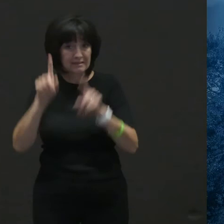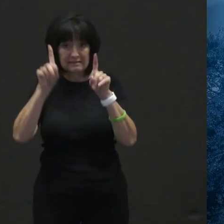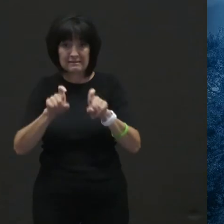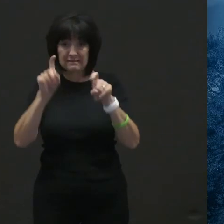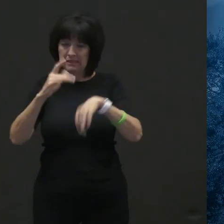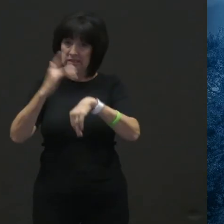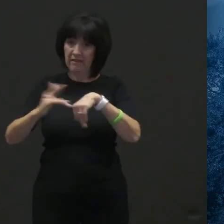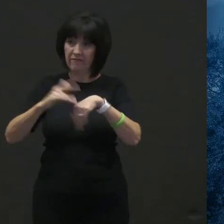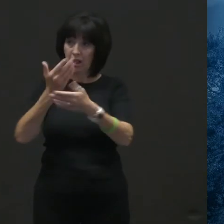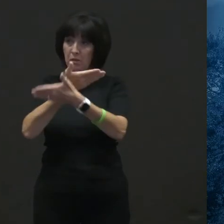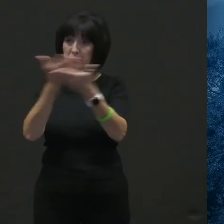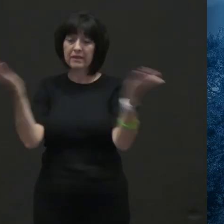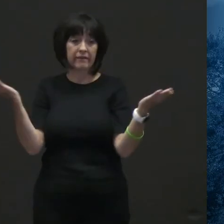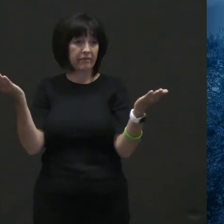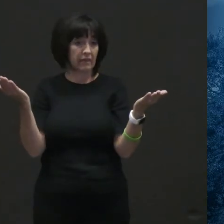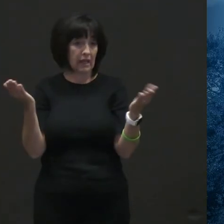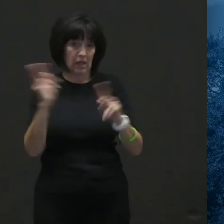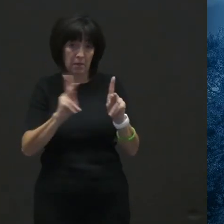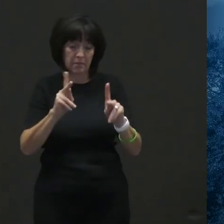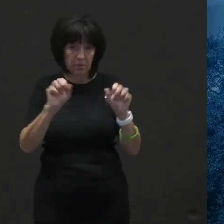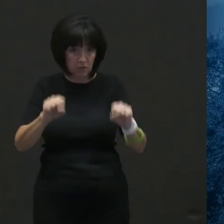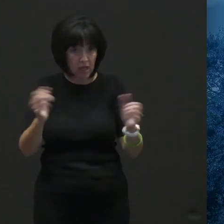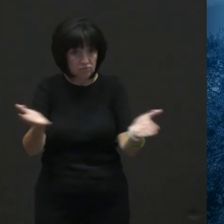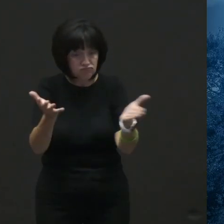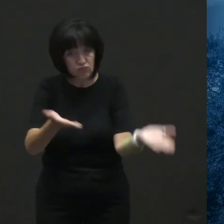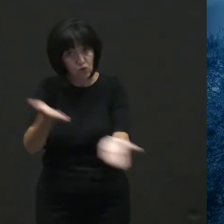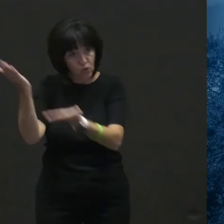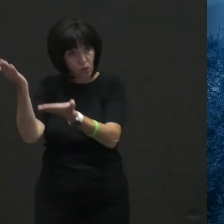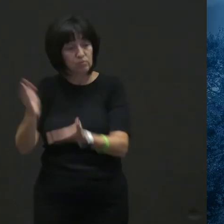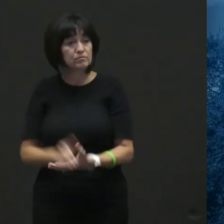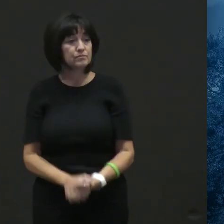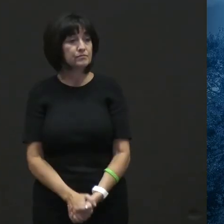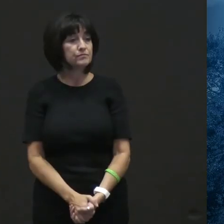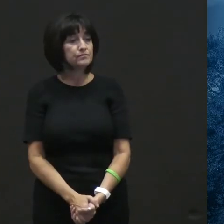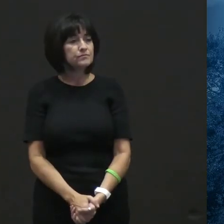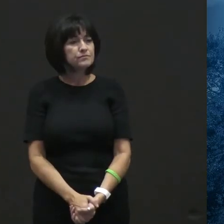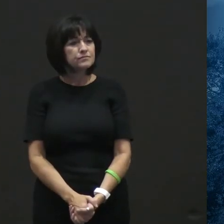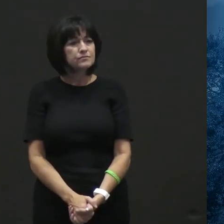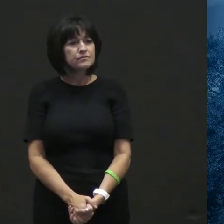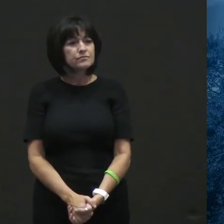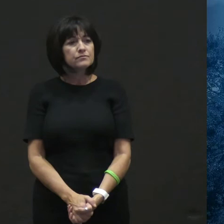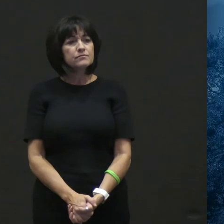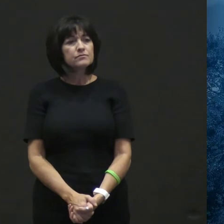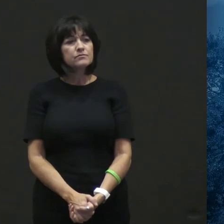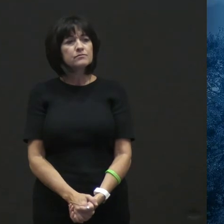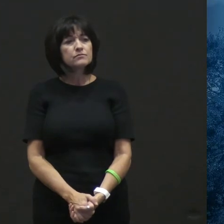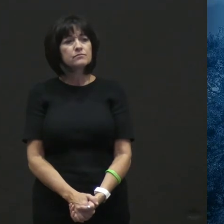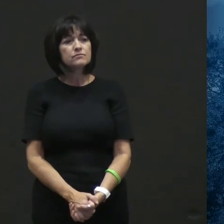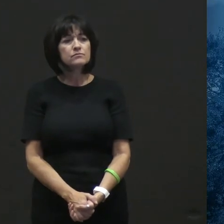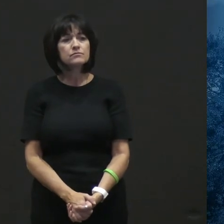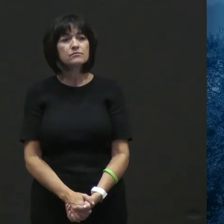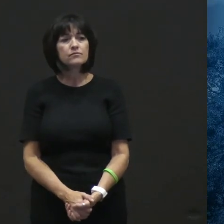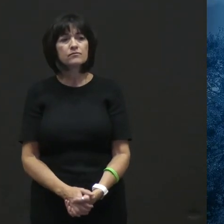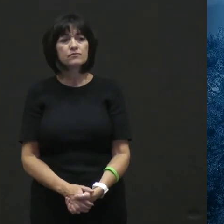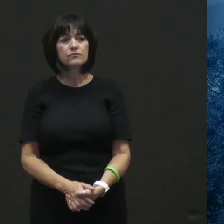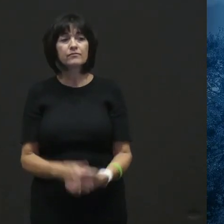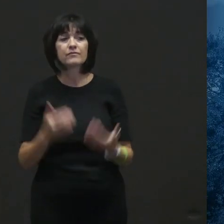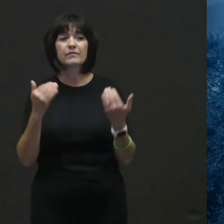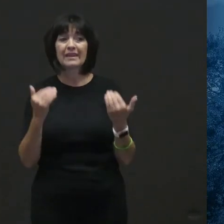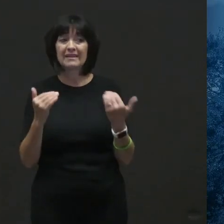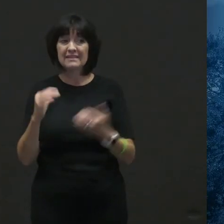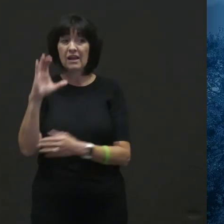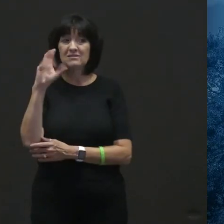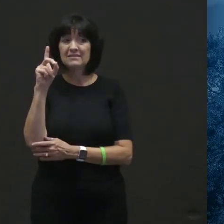individuals. From Tom Lehman at WBOC, the CDC has changed its position on 14-day